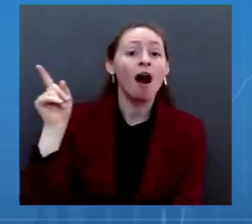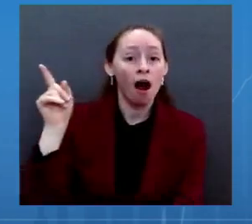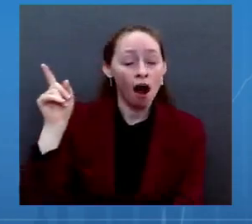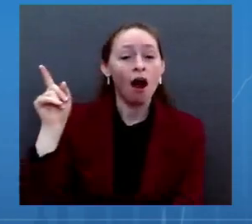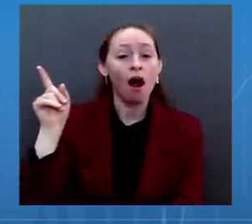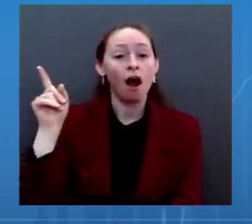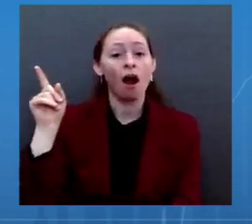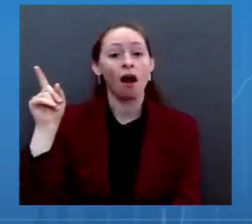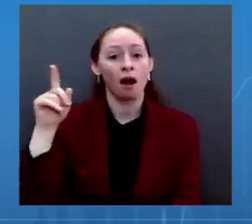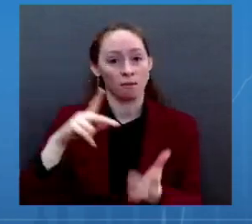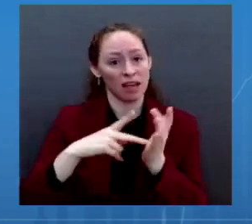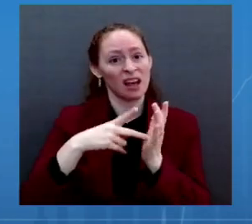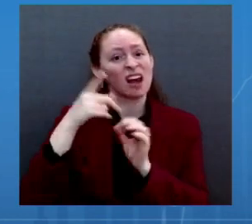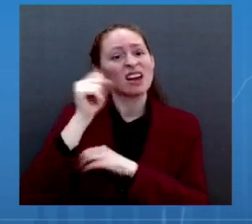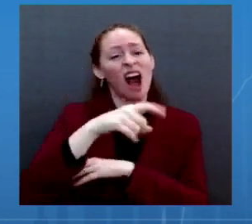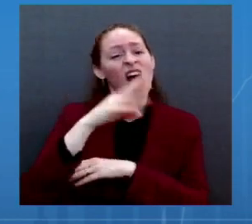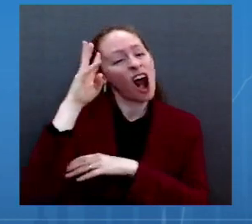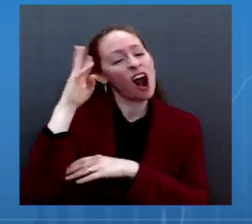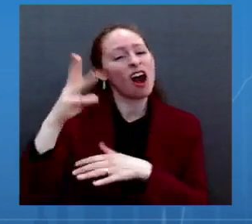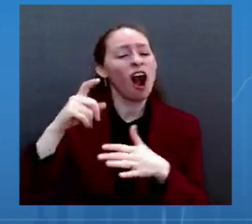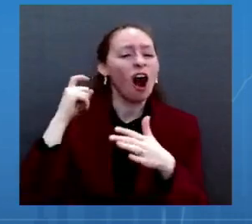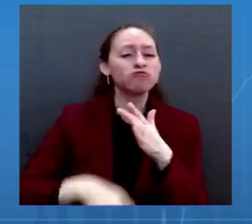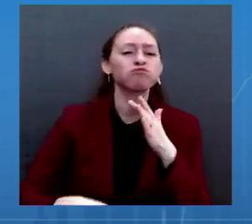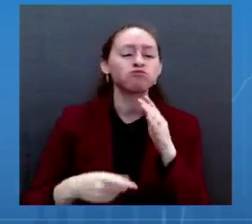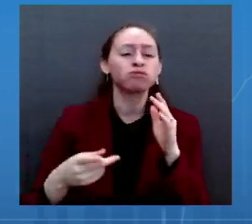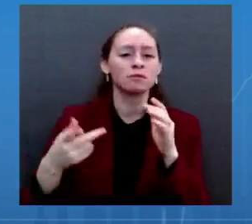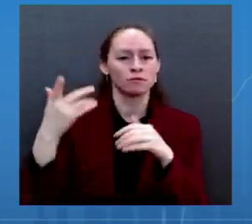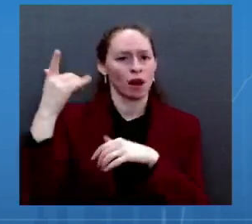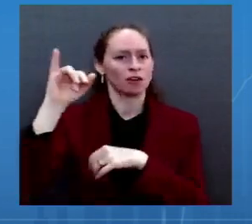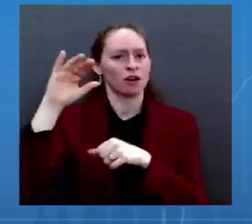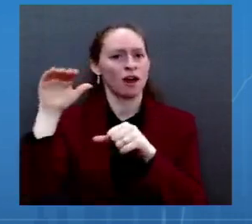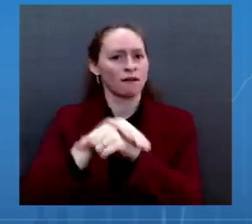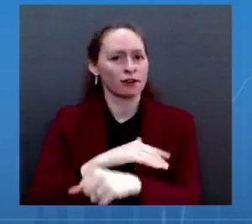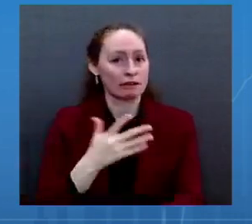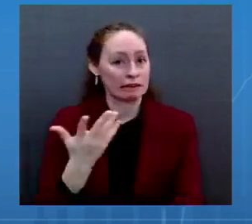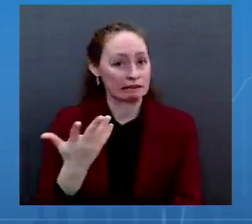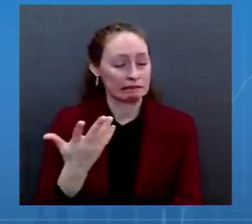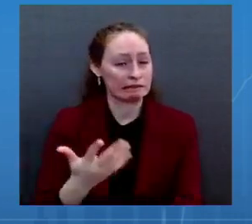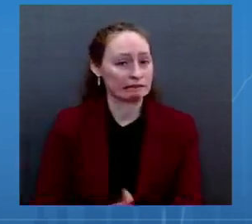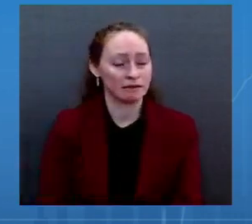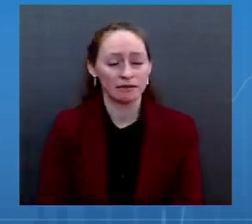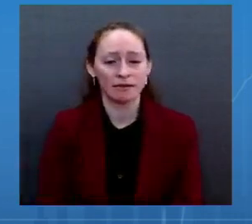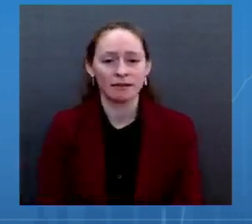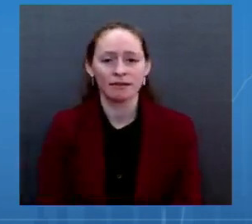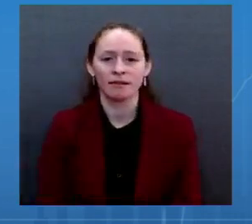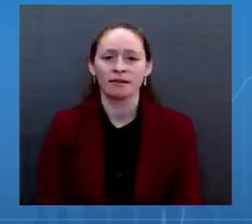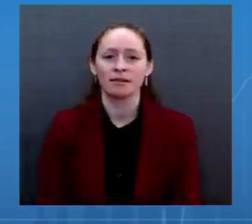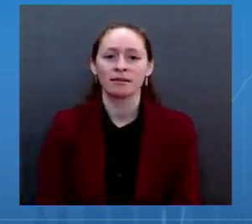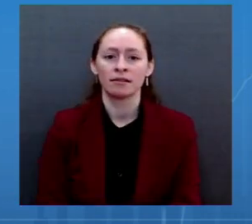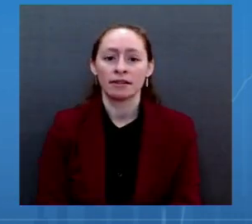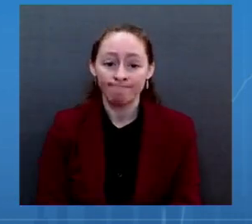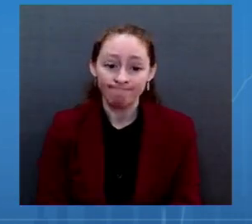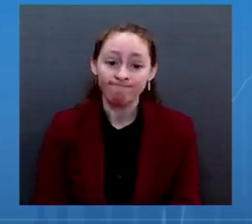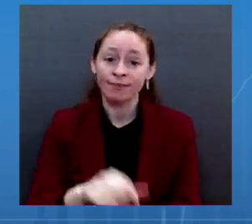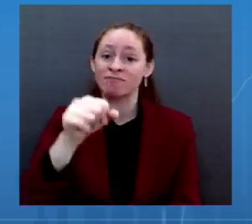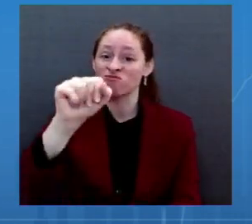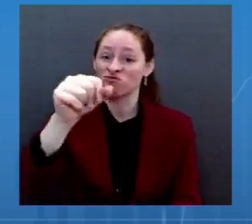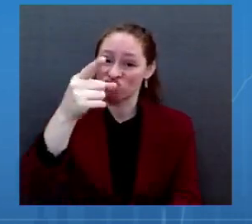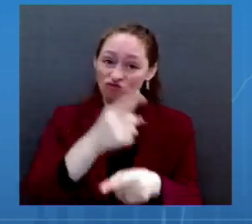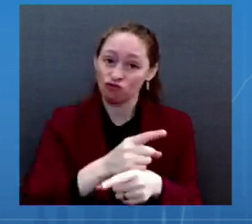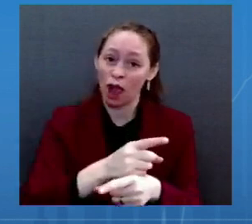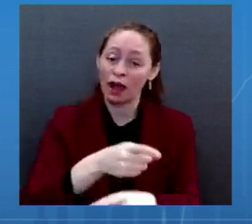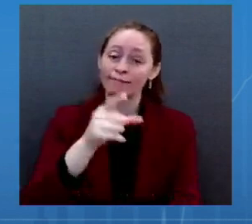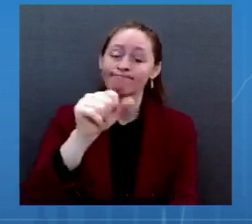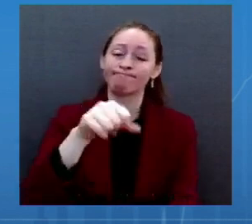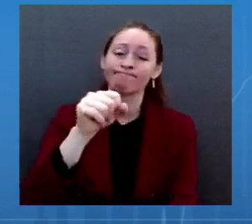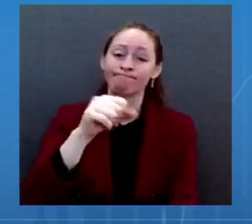Walmart, Kroger all stepped up a few months ago and did the right thing by selling at-home tests for the past 90 days